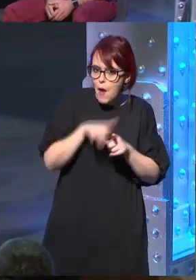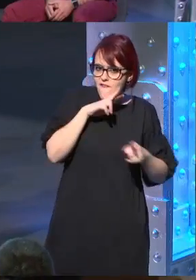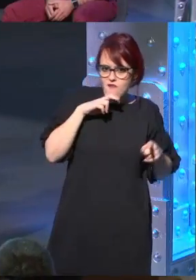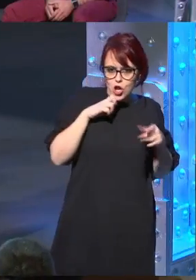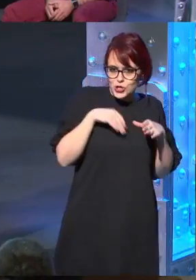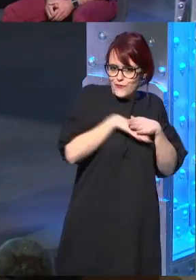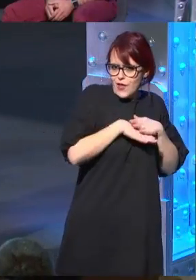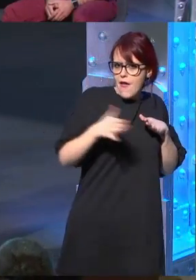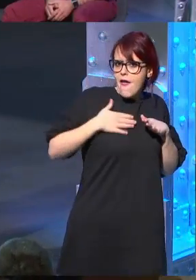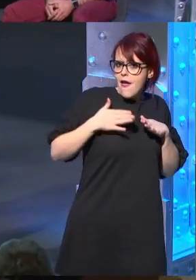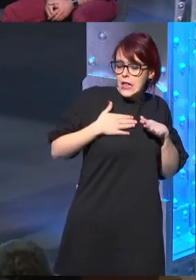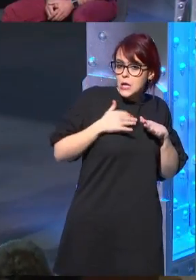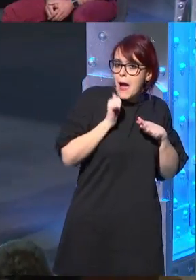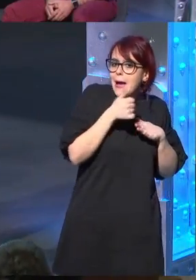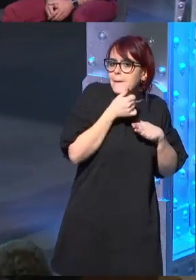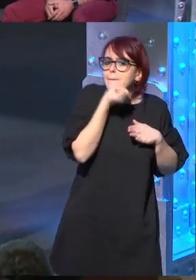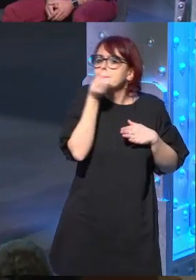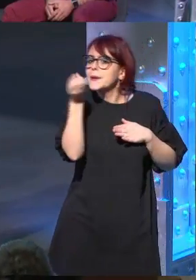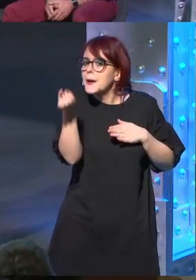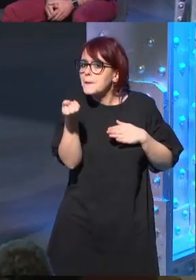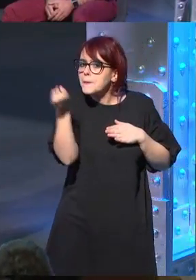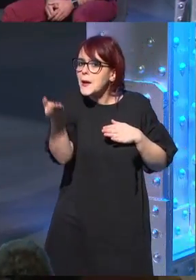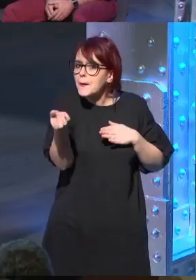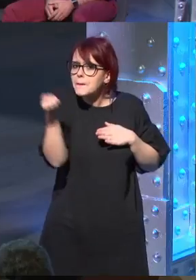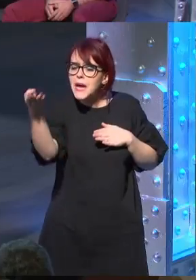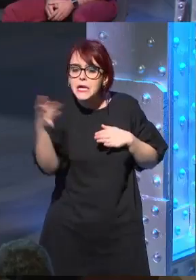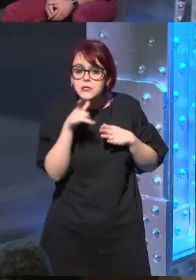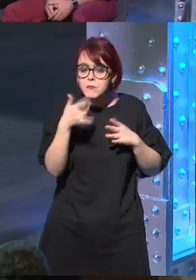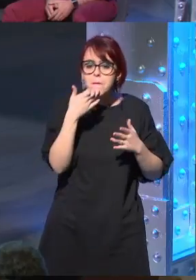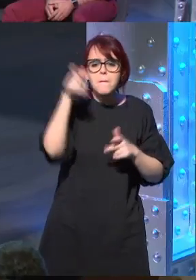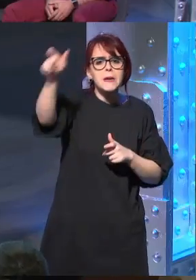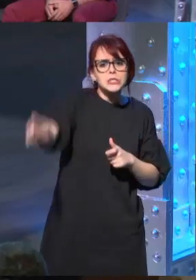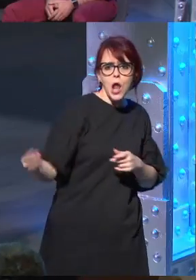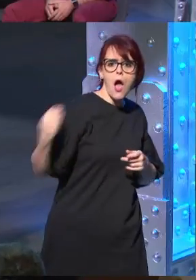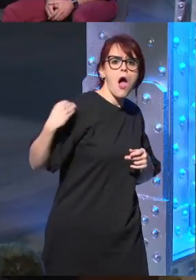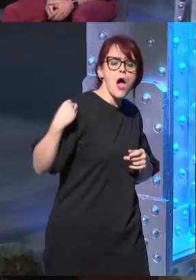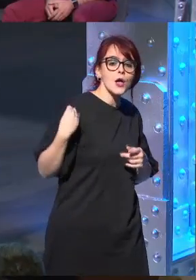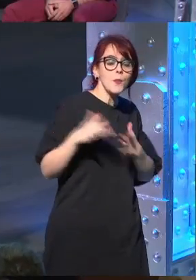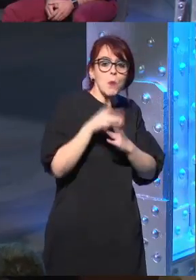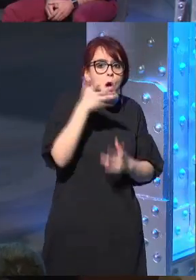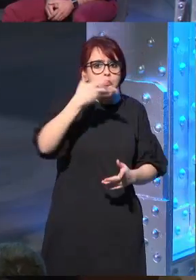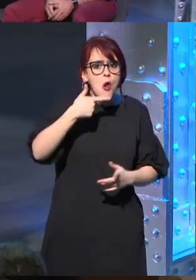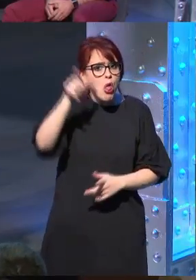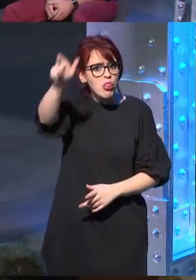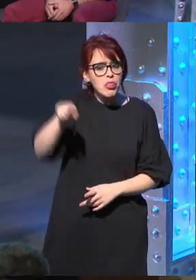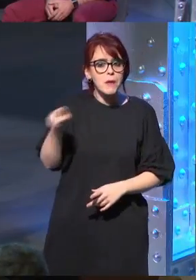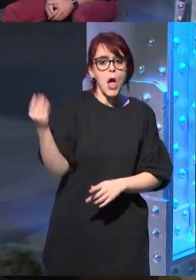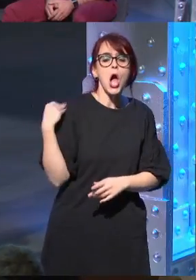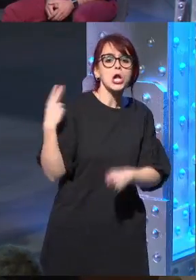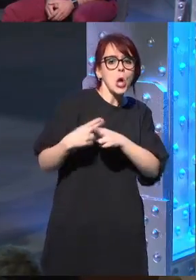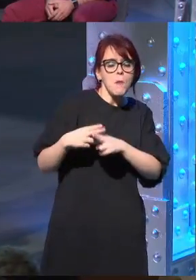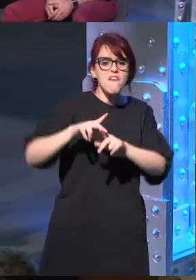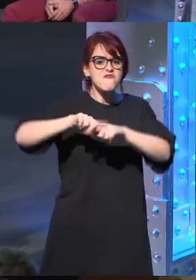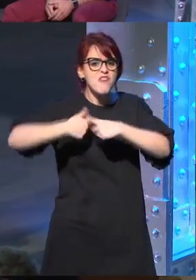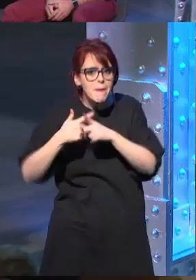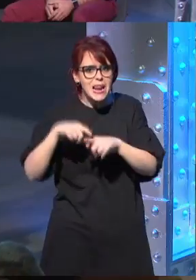their private information. Don't give it away as if it was worth nothing. And if you have